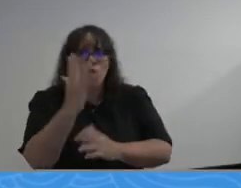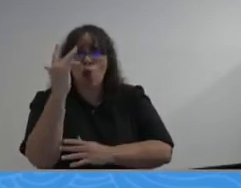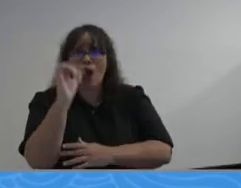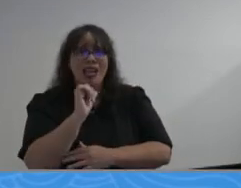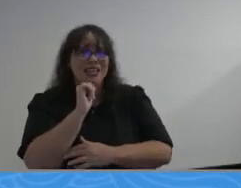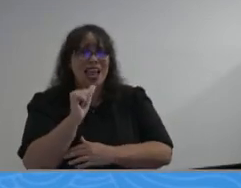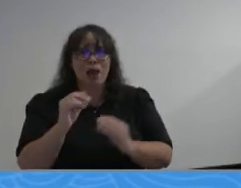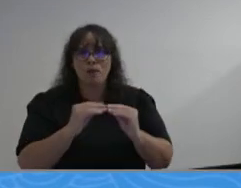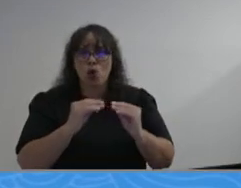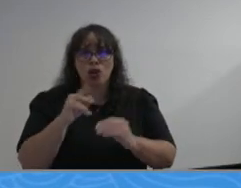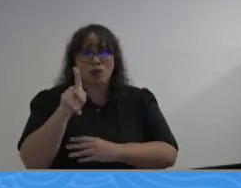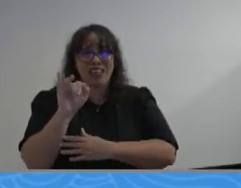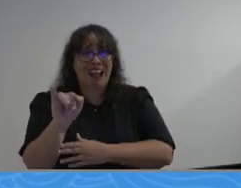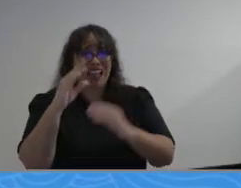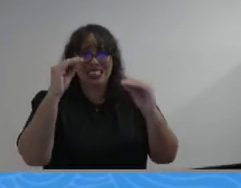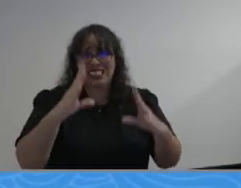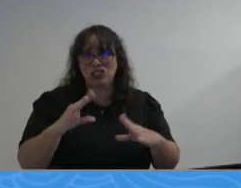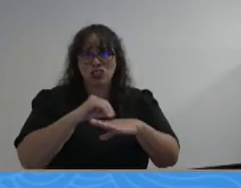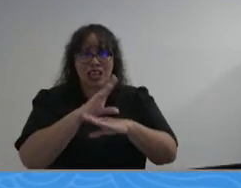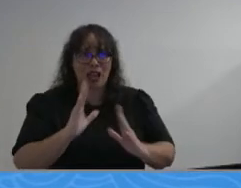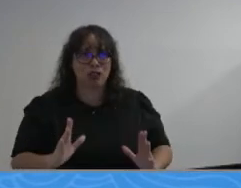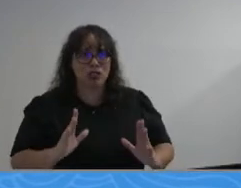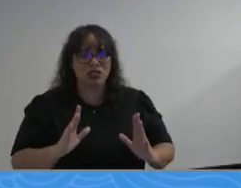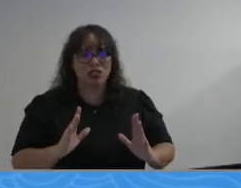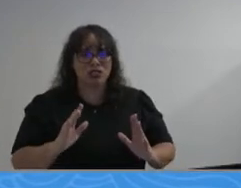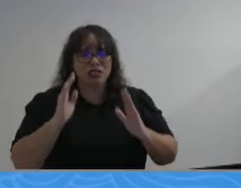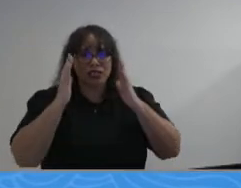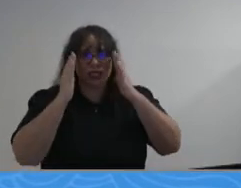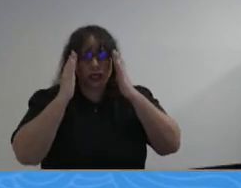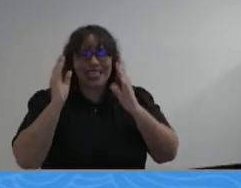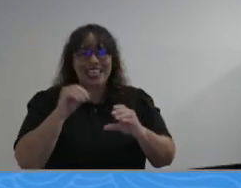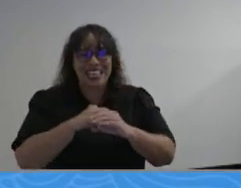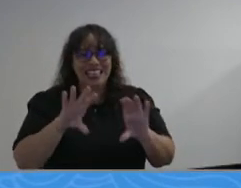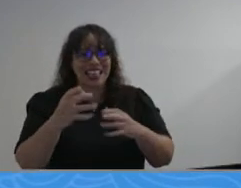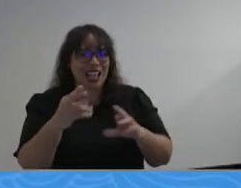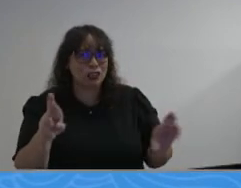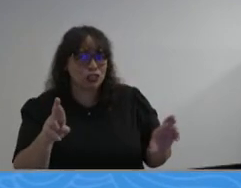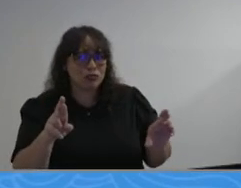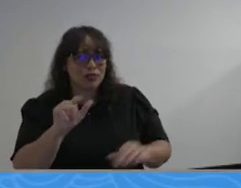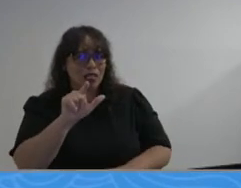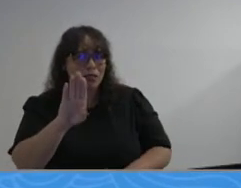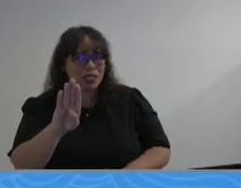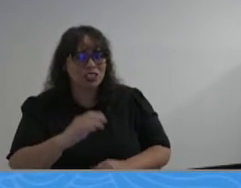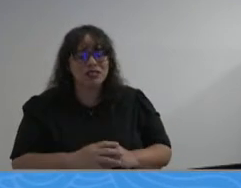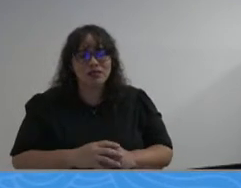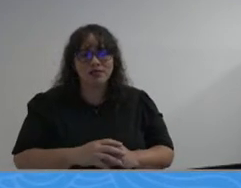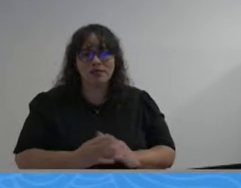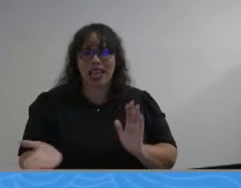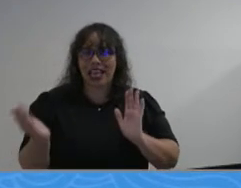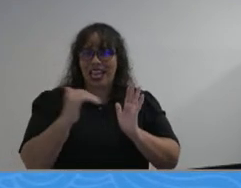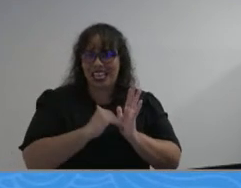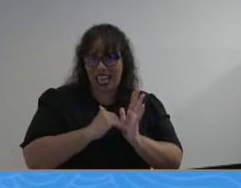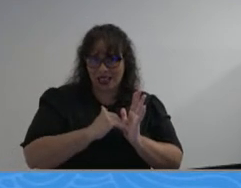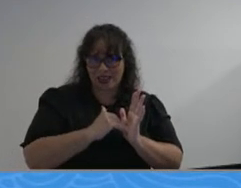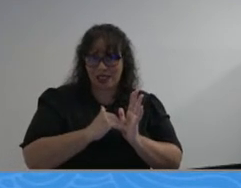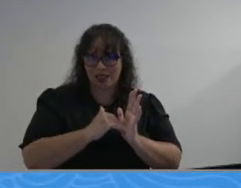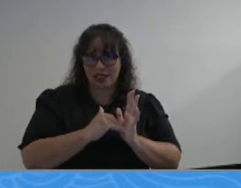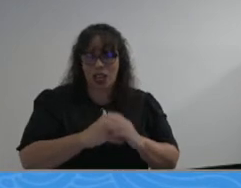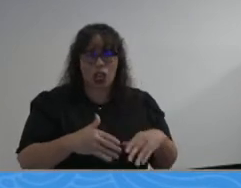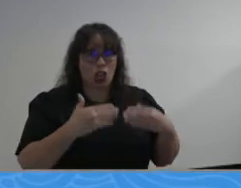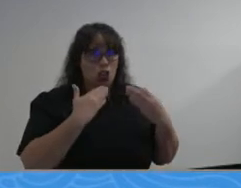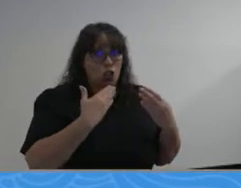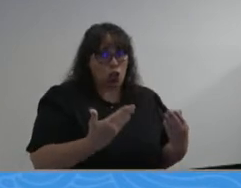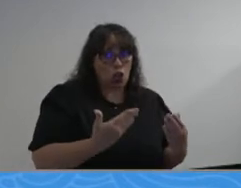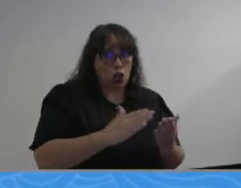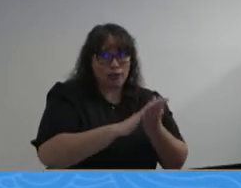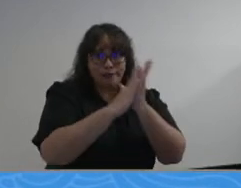more PI teachers and counselors in language and in our classrooms and our schools in Long Beach. Again, going from good to great is